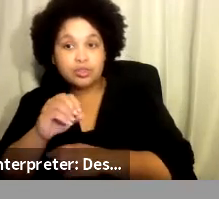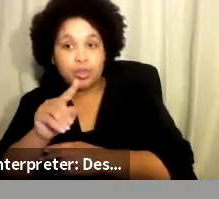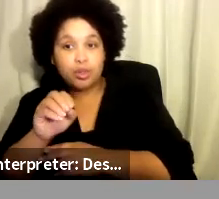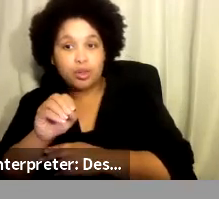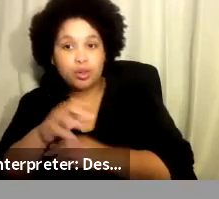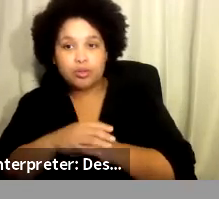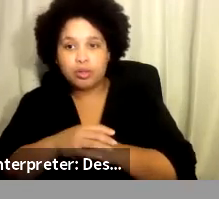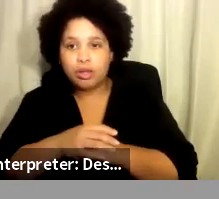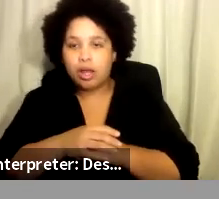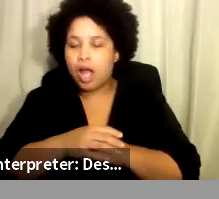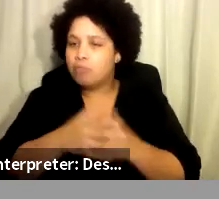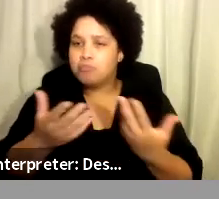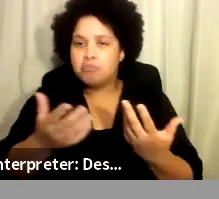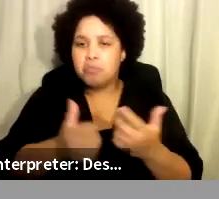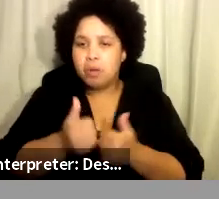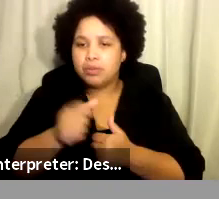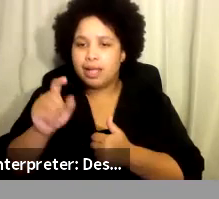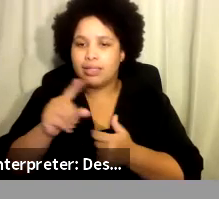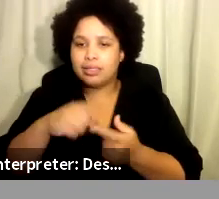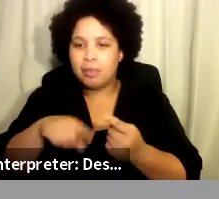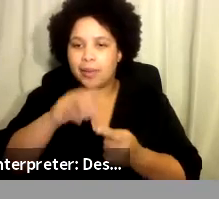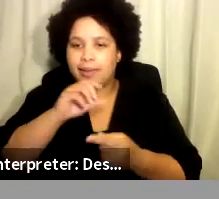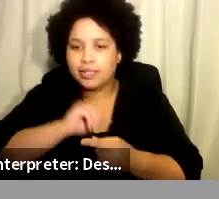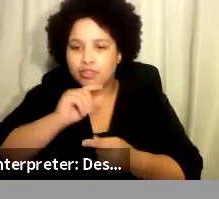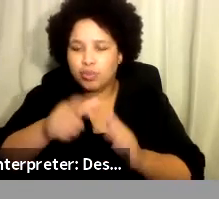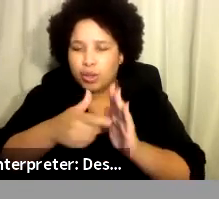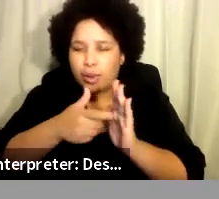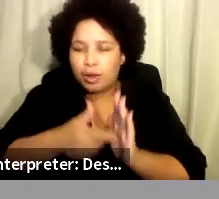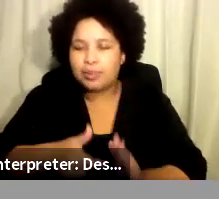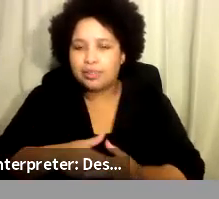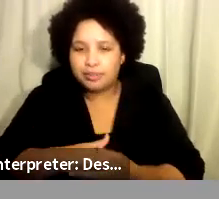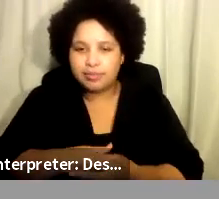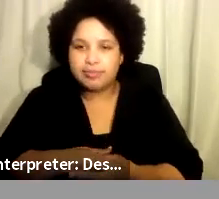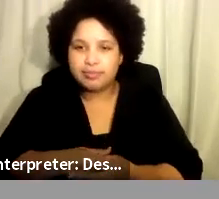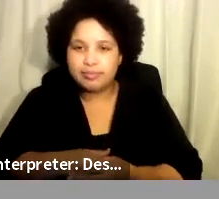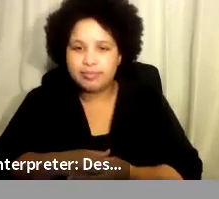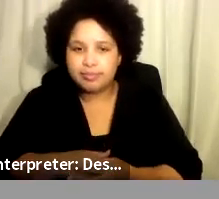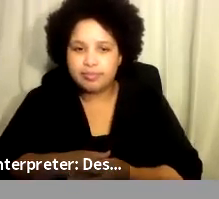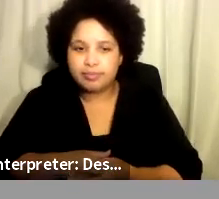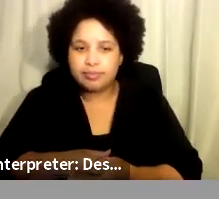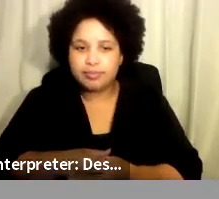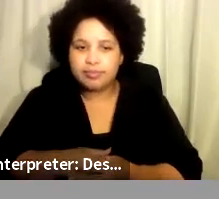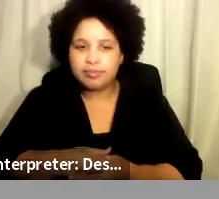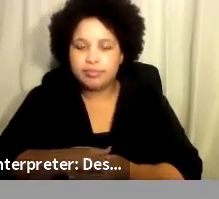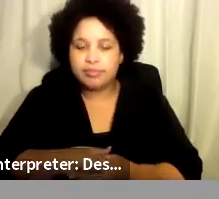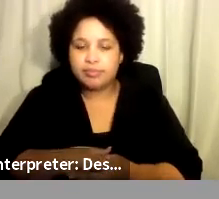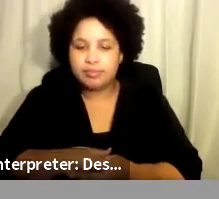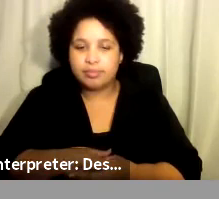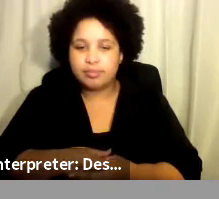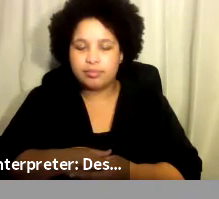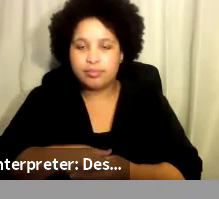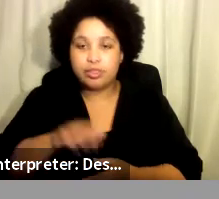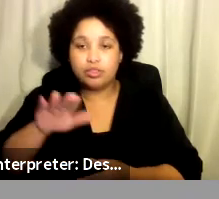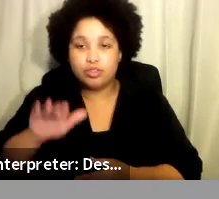Most of the other questions are just mostly asking about age requirements. Or how are able to know whether their